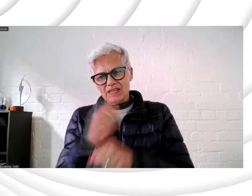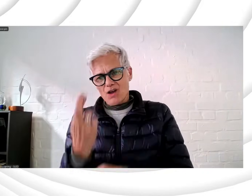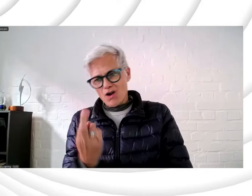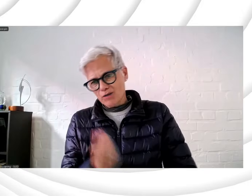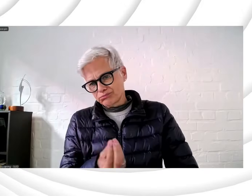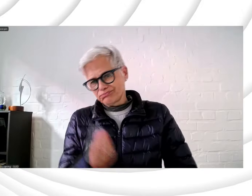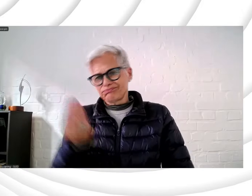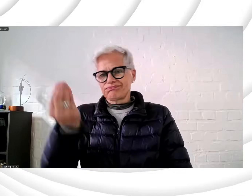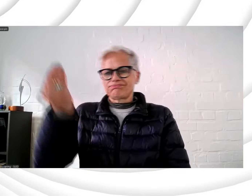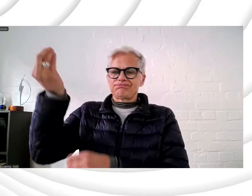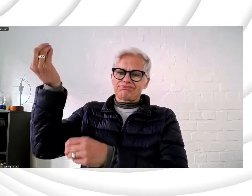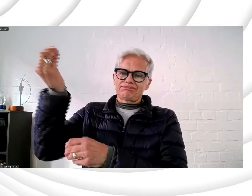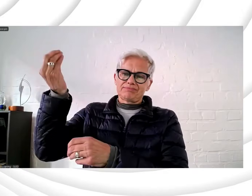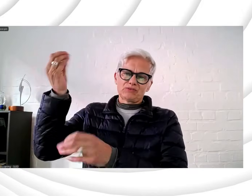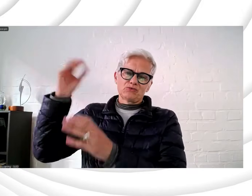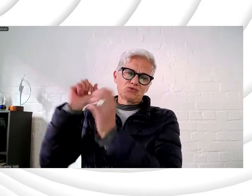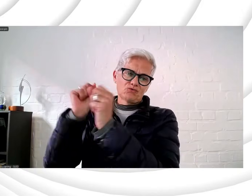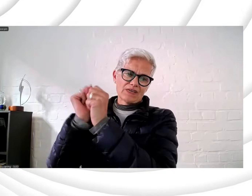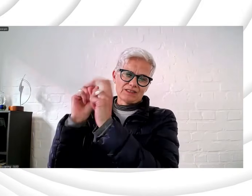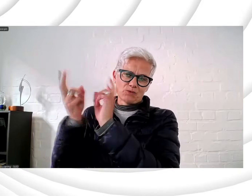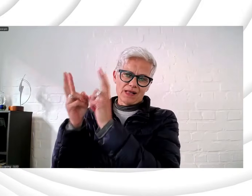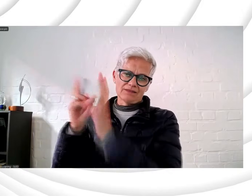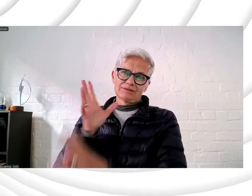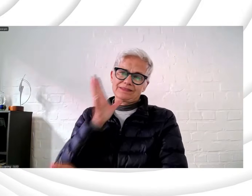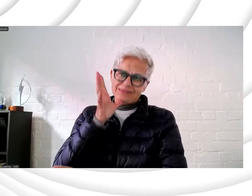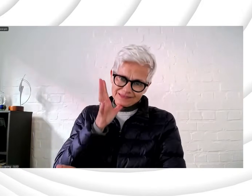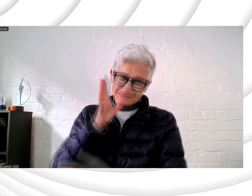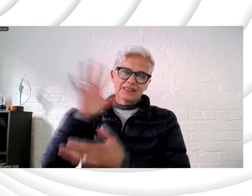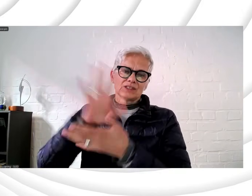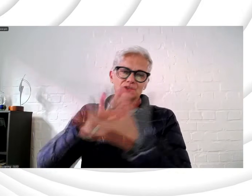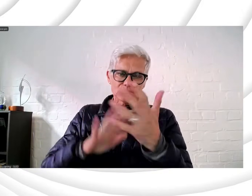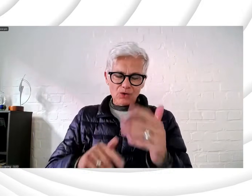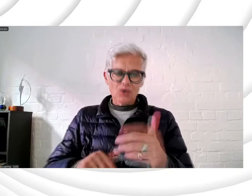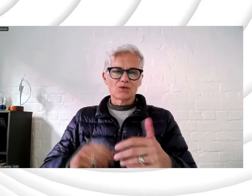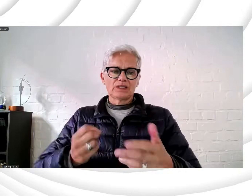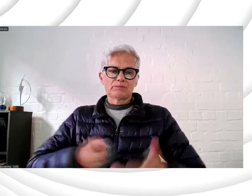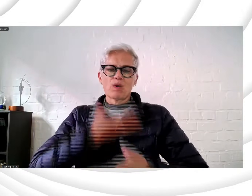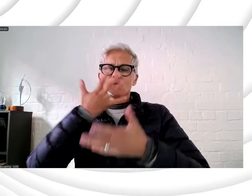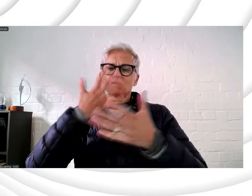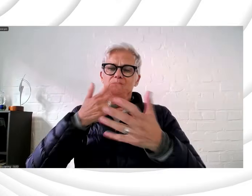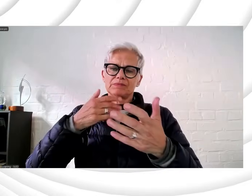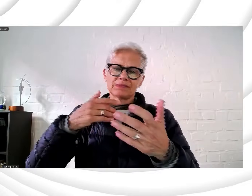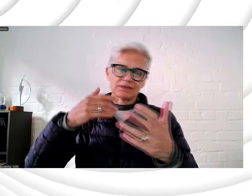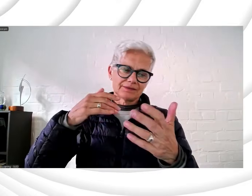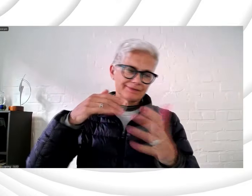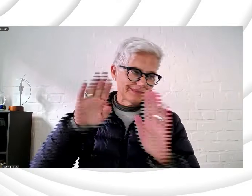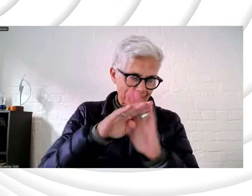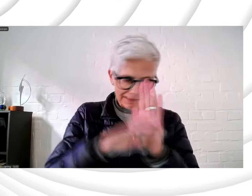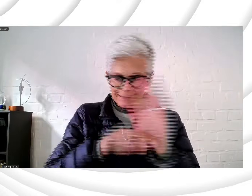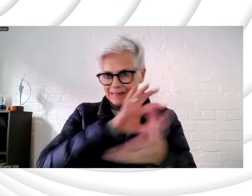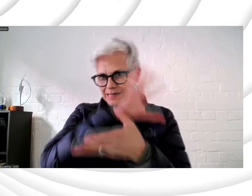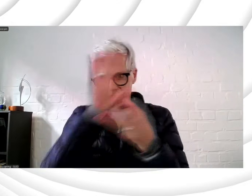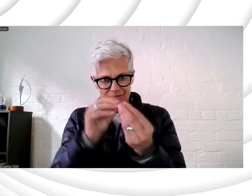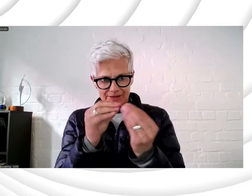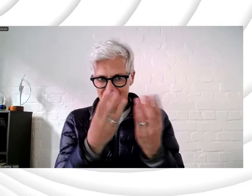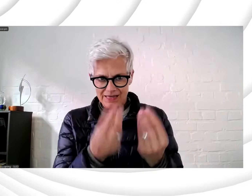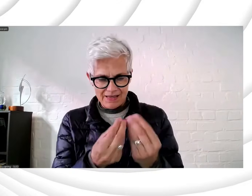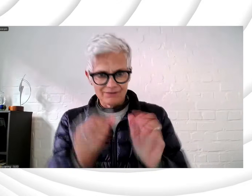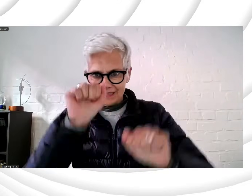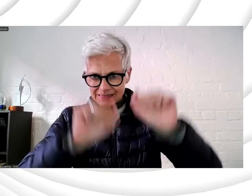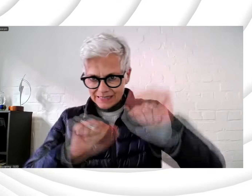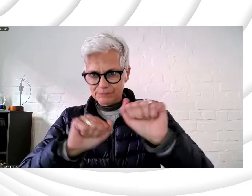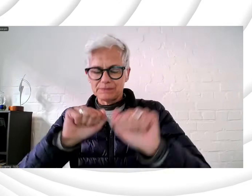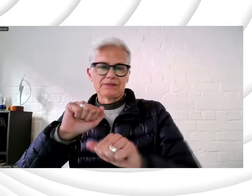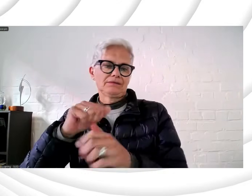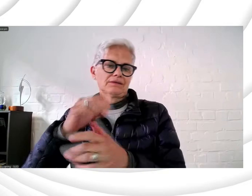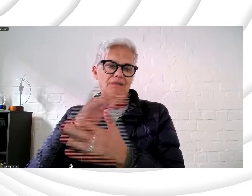with DVDs, having to change with technology. So same challenges, same solutions we had to